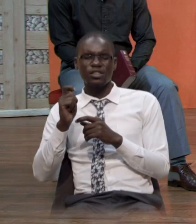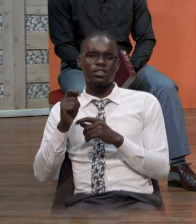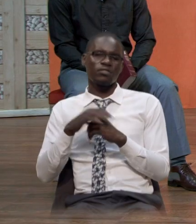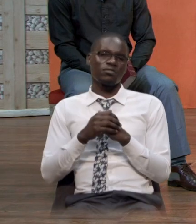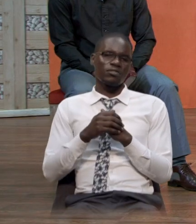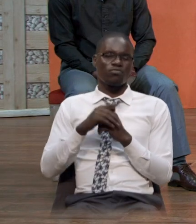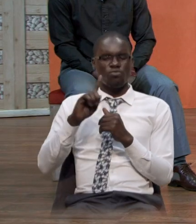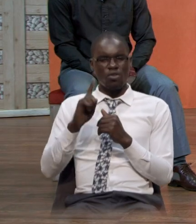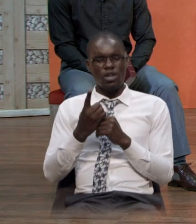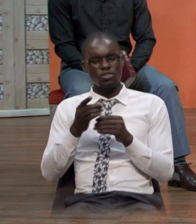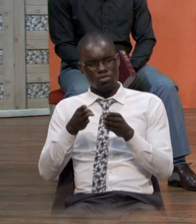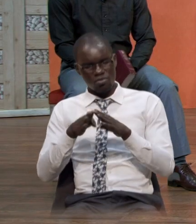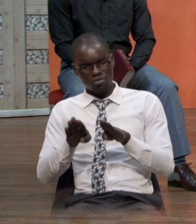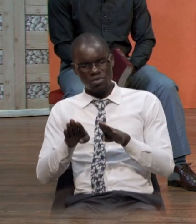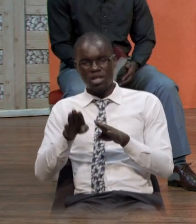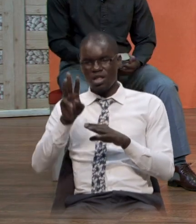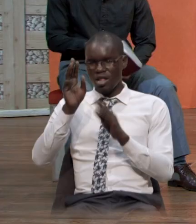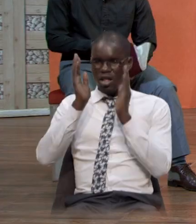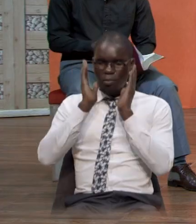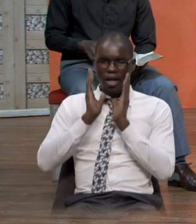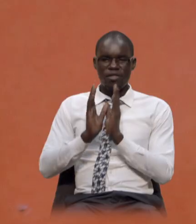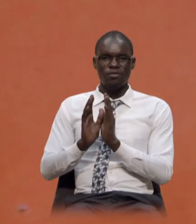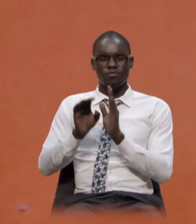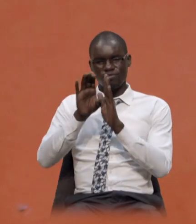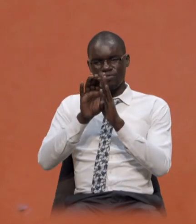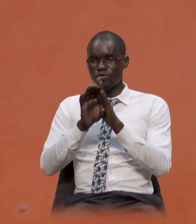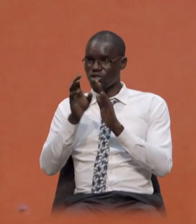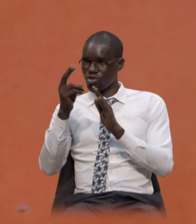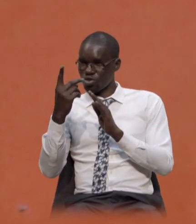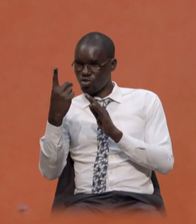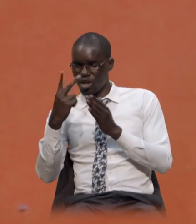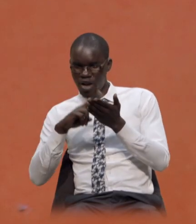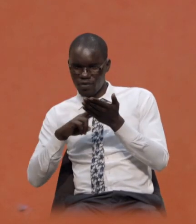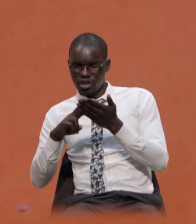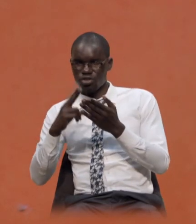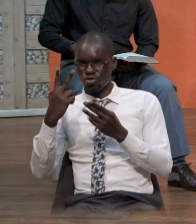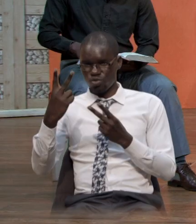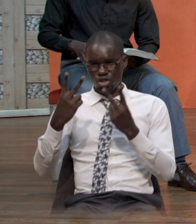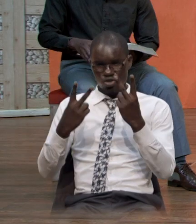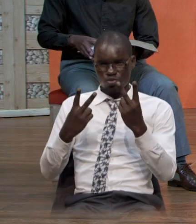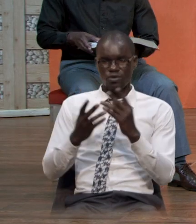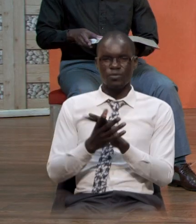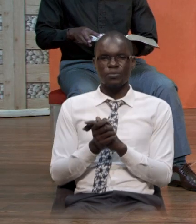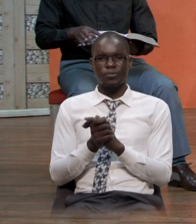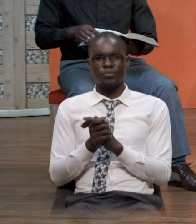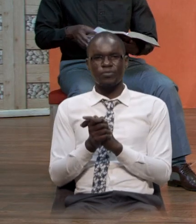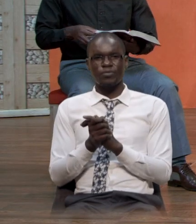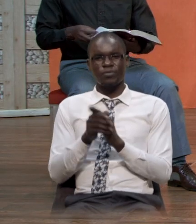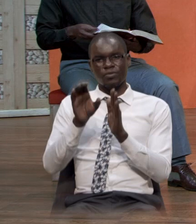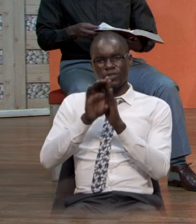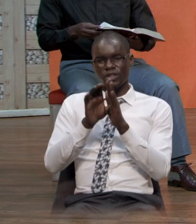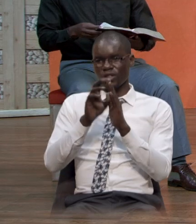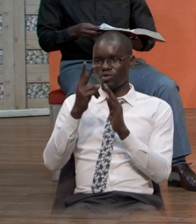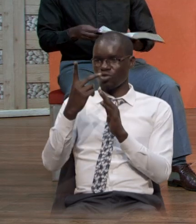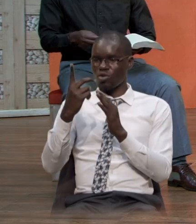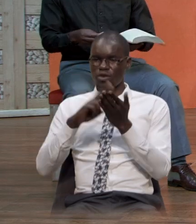the first book. Open the book of Matthew chapter 21, verse 22. Matthew chapter